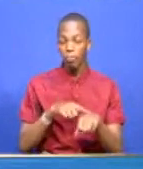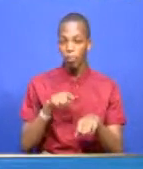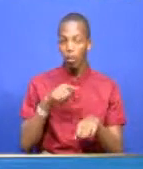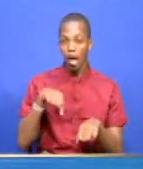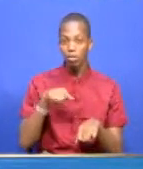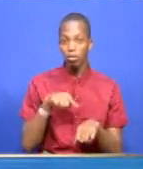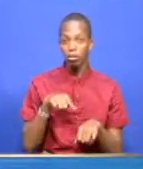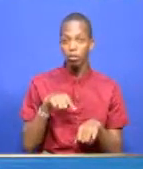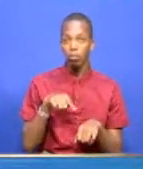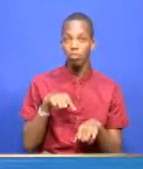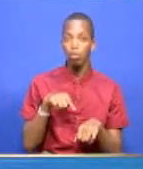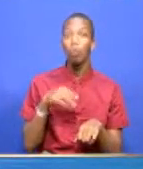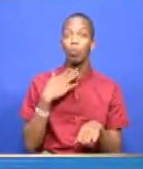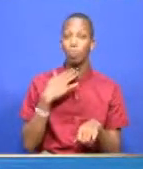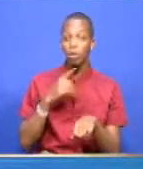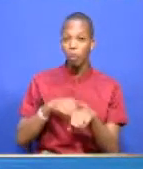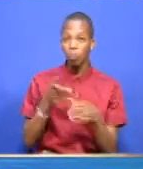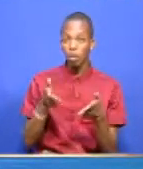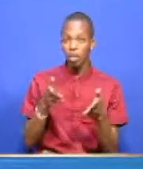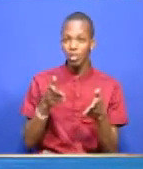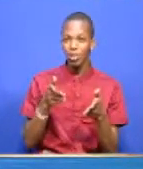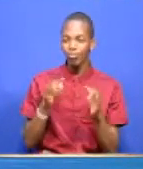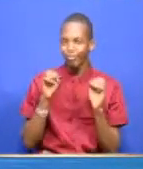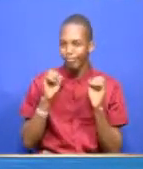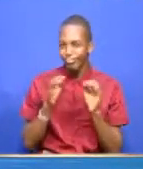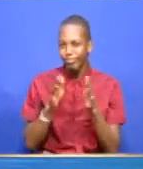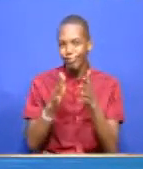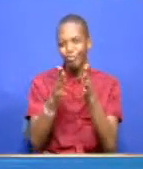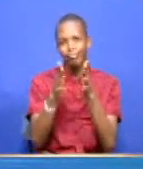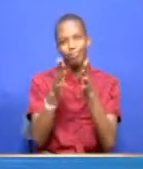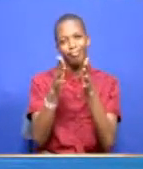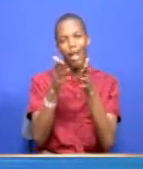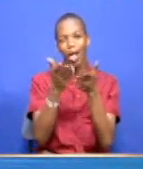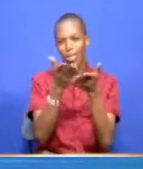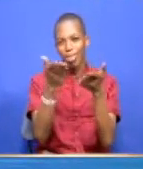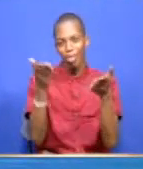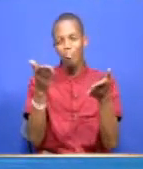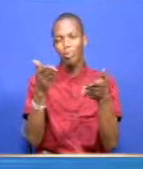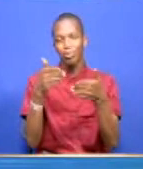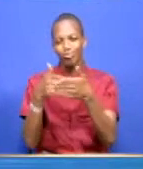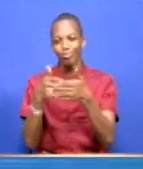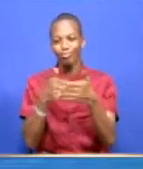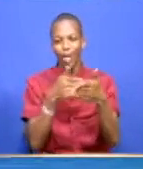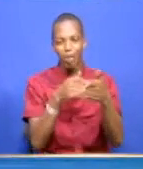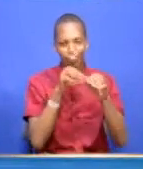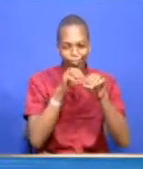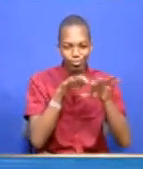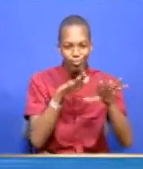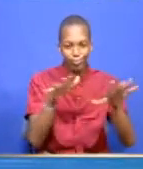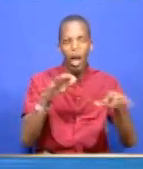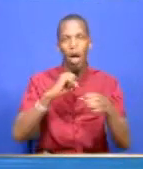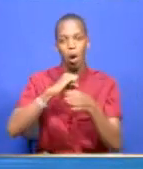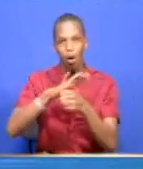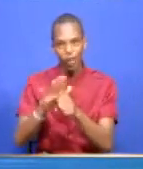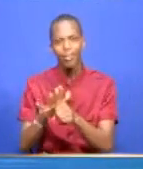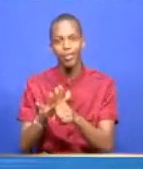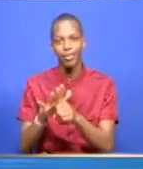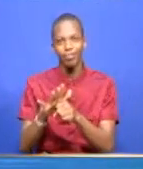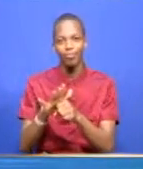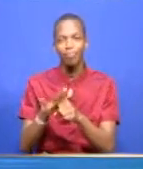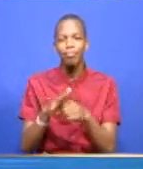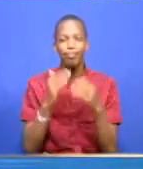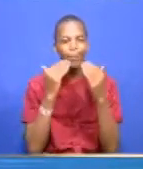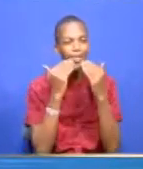citizens for your resilience and effort to mitigate the spread of coronavirus. We are grateful to the